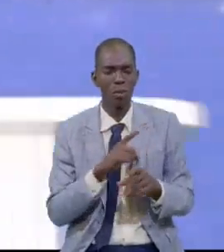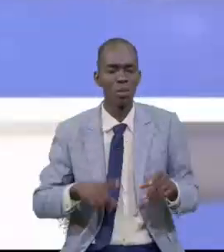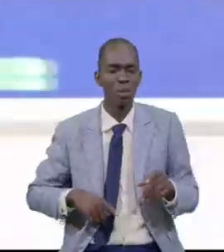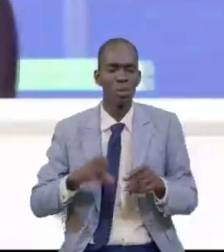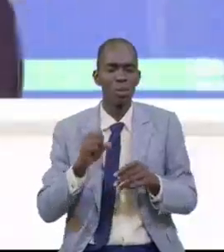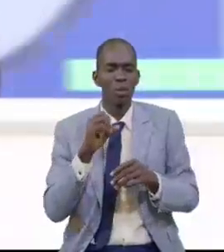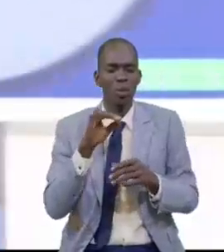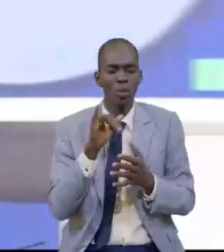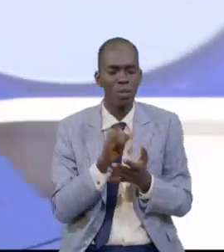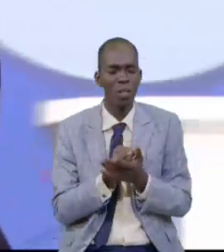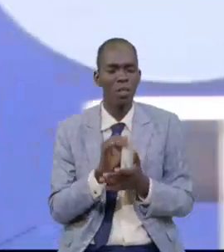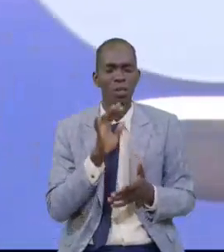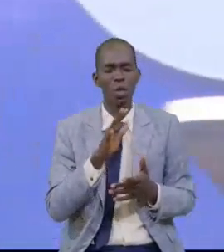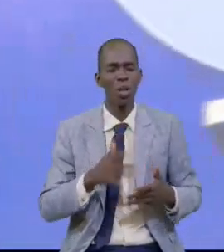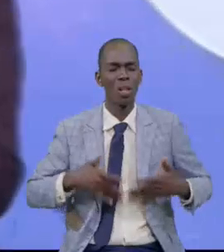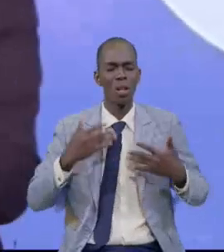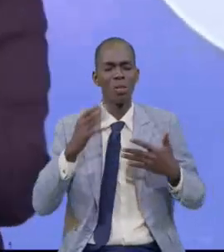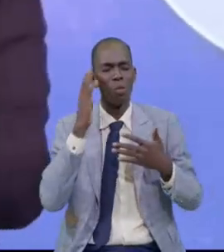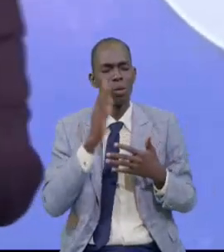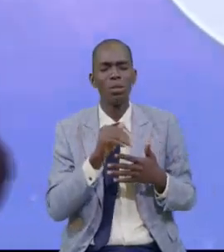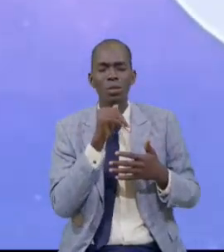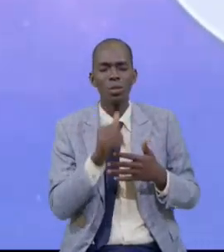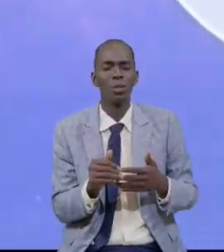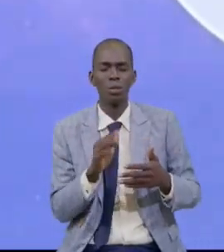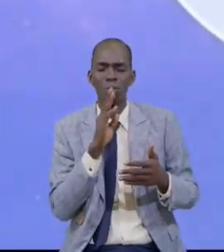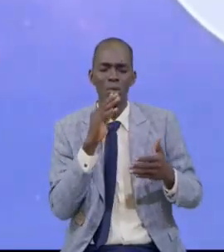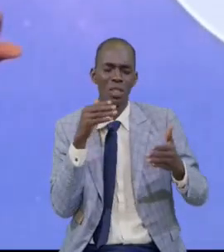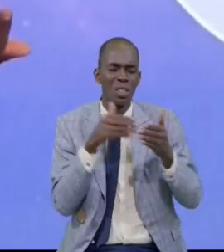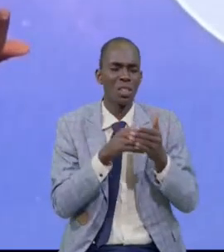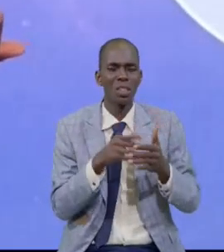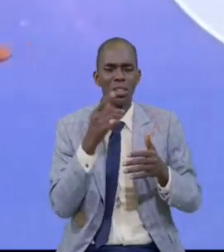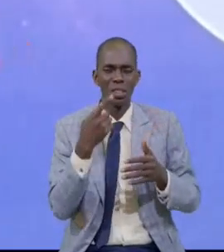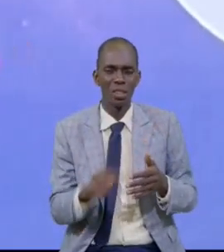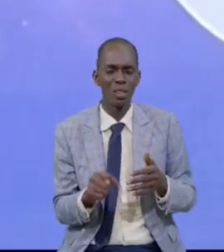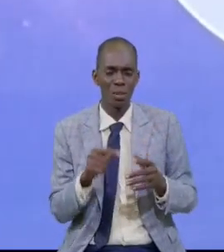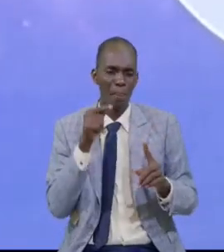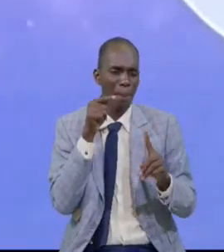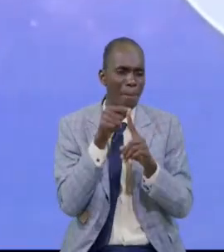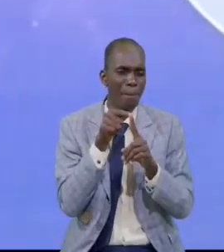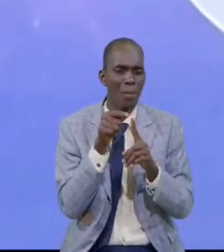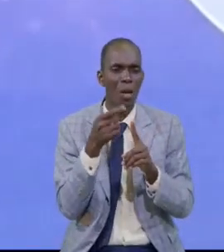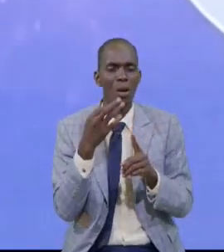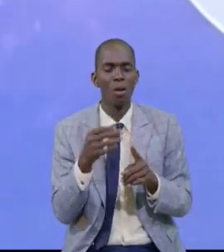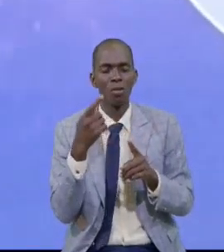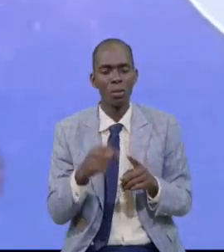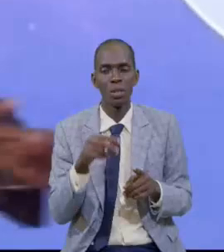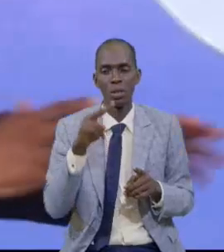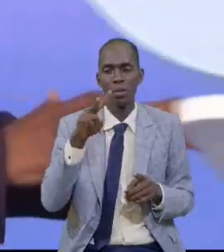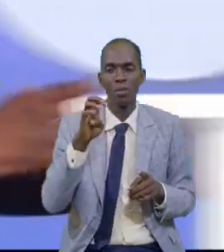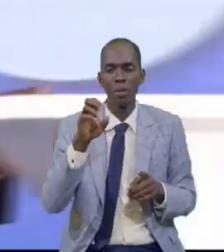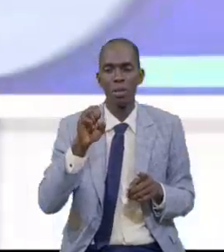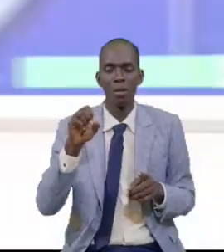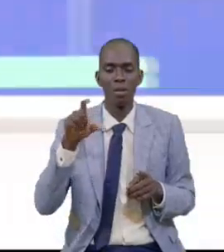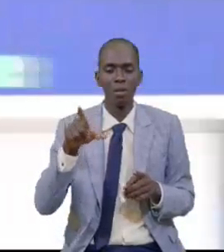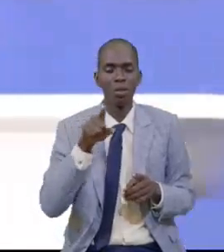not contaminate the content of the vessel you bear. So that